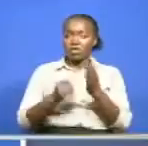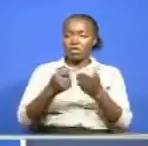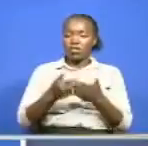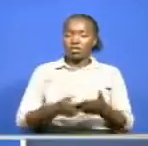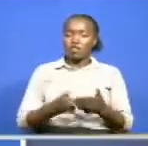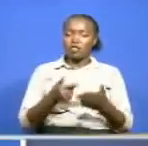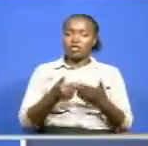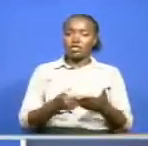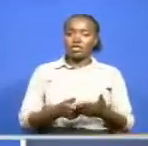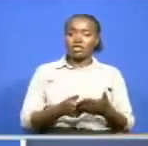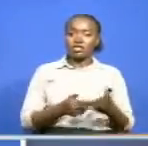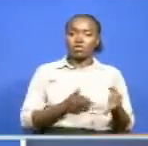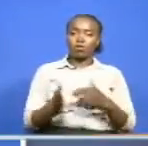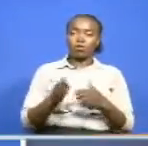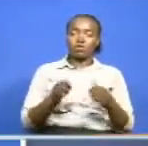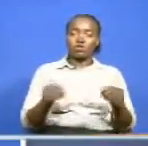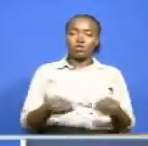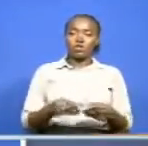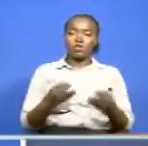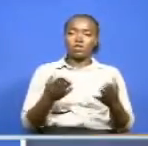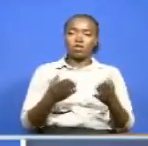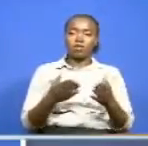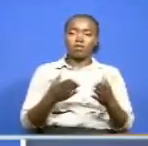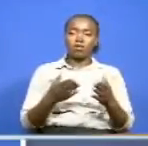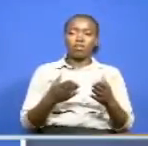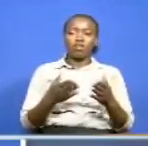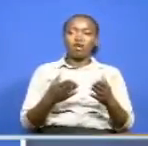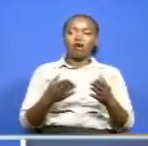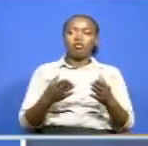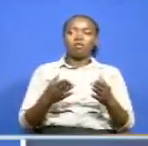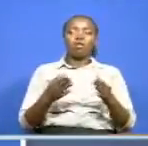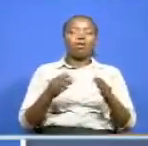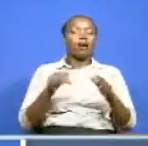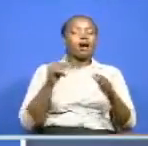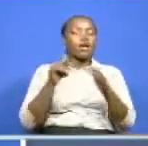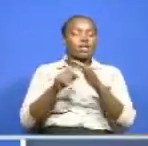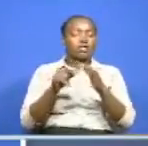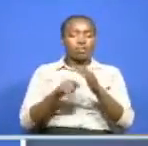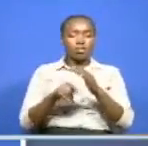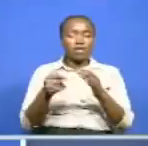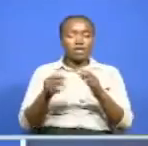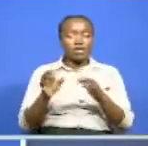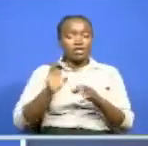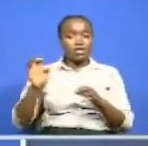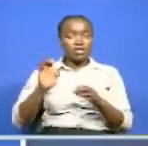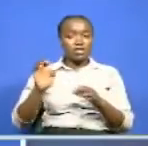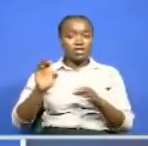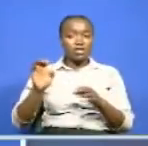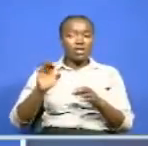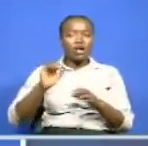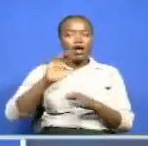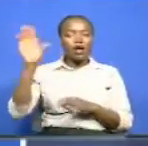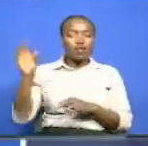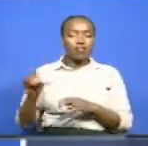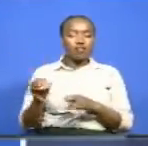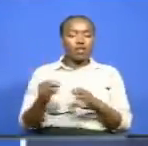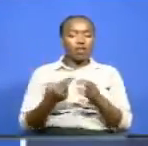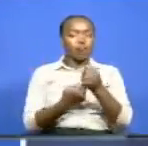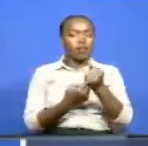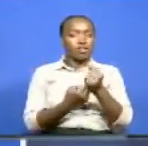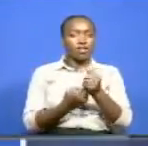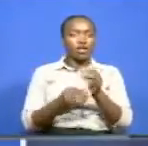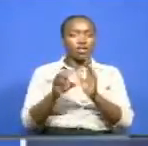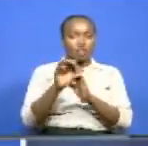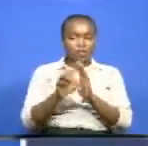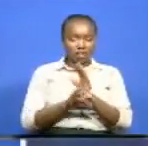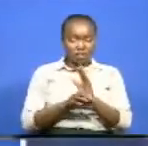provides an opportunity for accession by other East African partner states who wish to join it. Going forward,